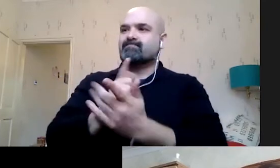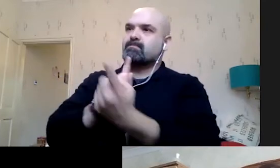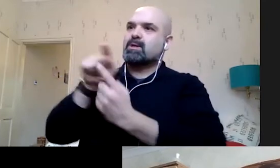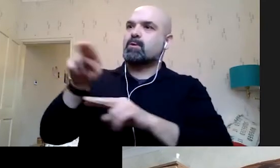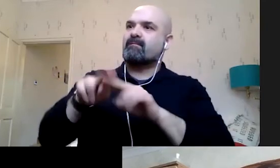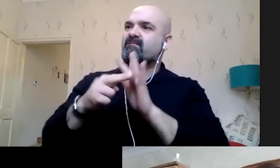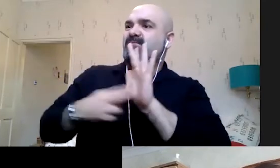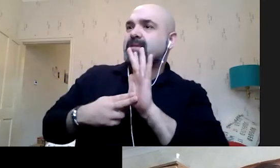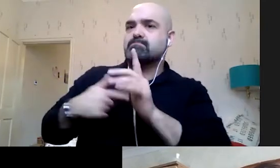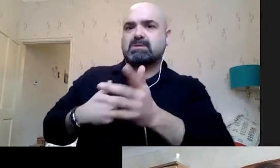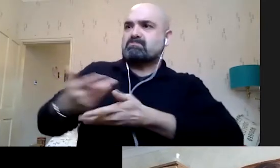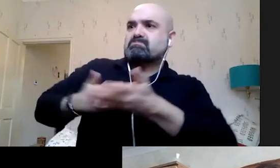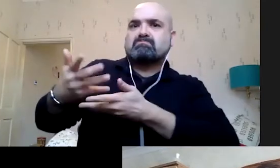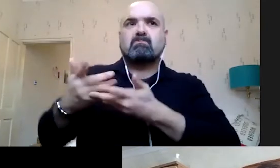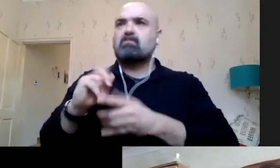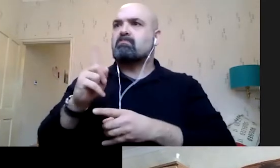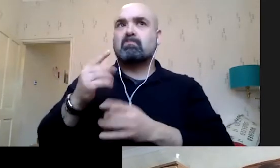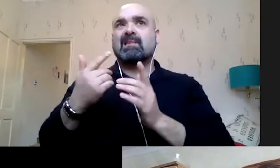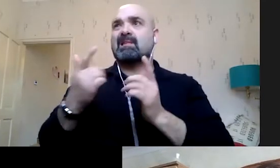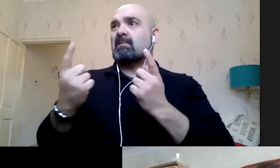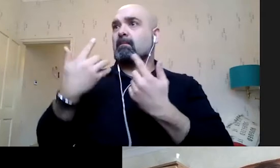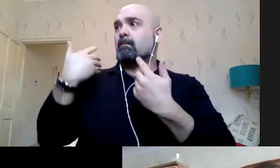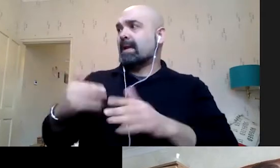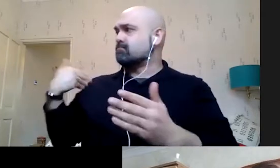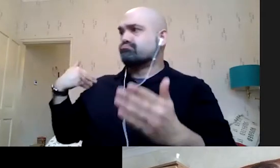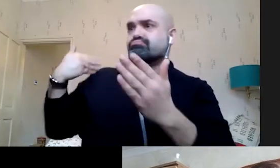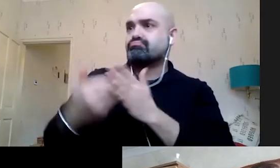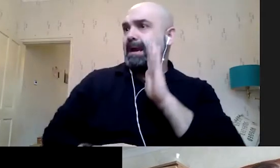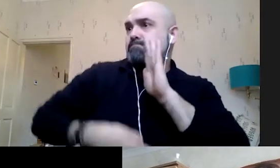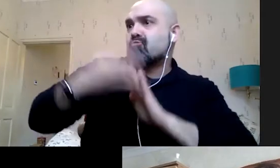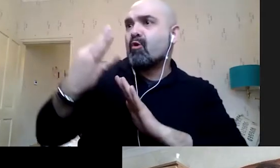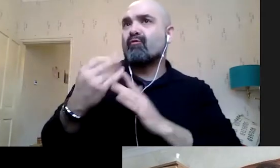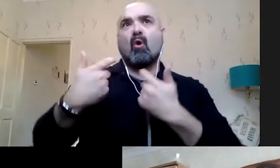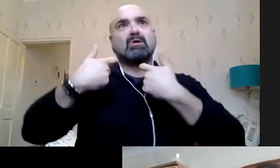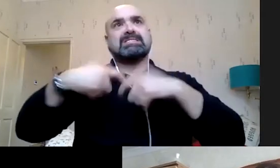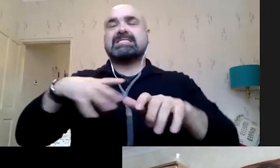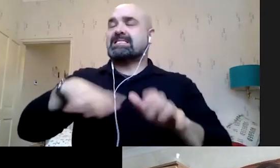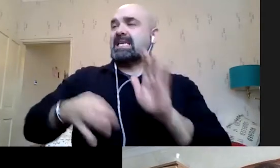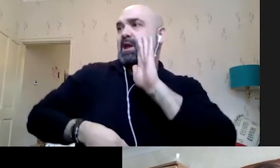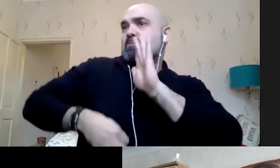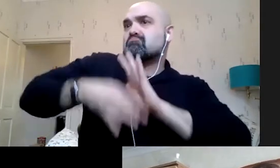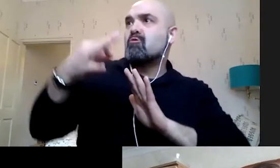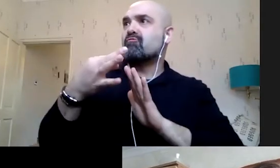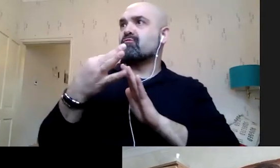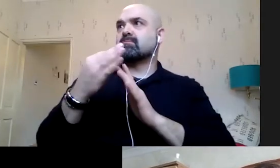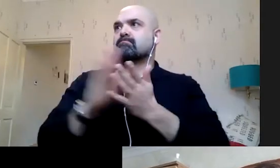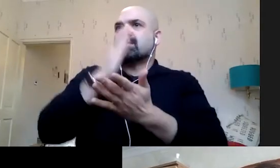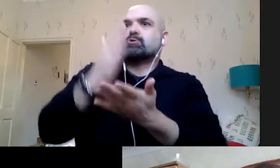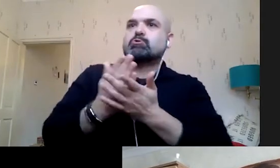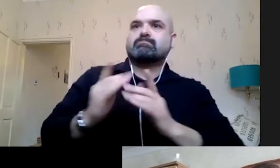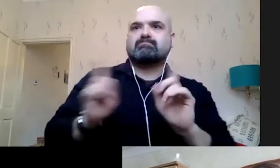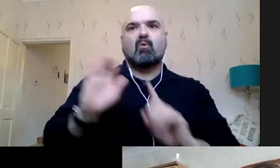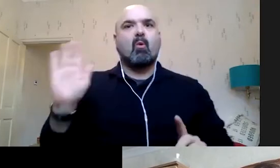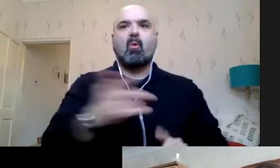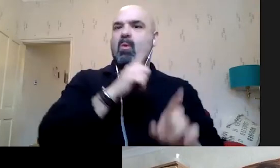about whether things have got better or whether there's still an awful lot to do in terms of making sure that all